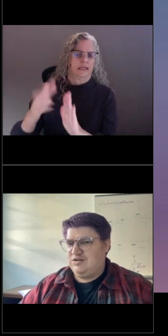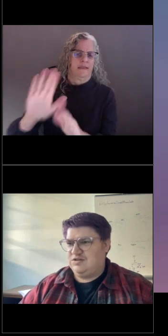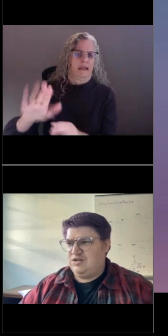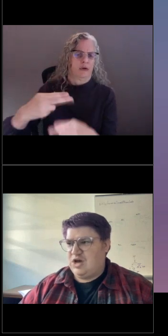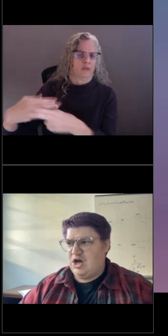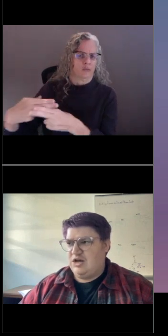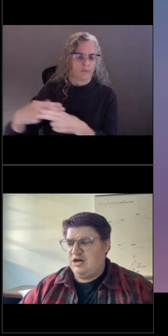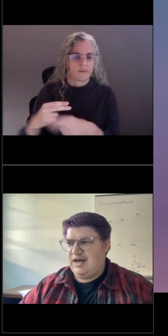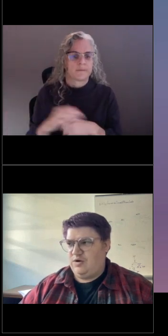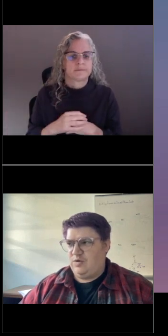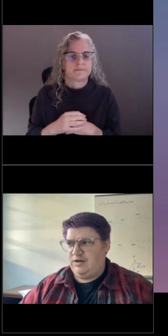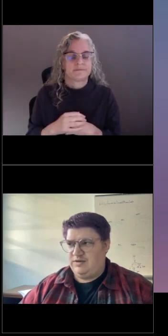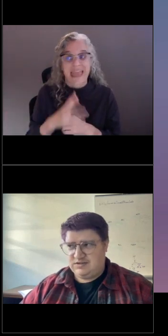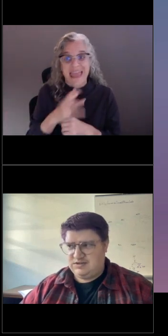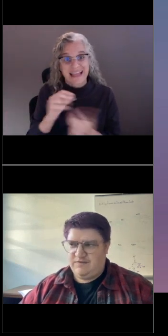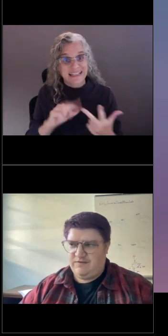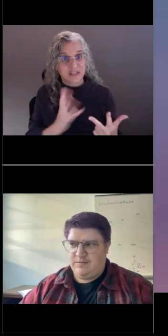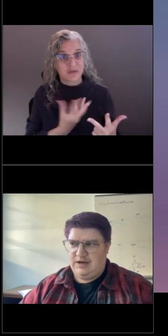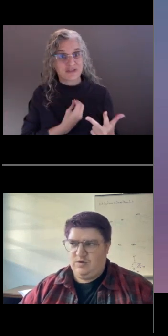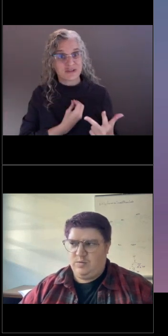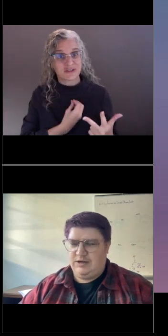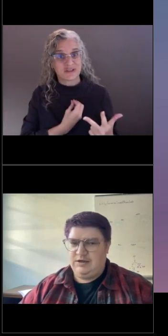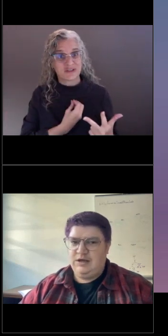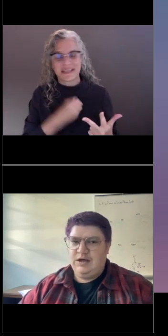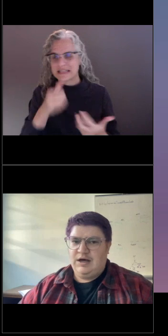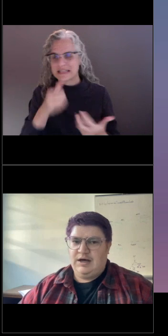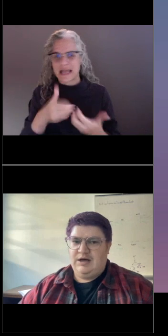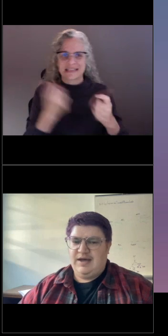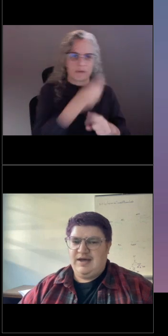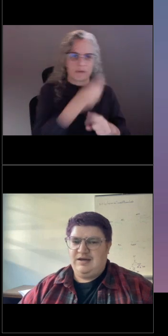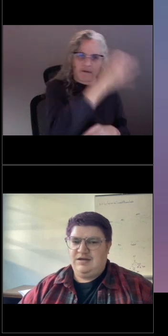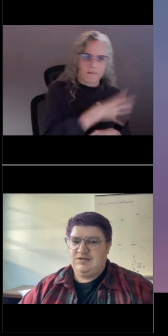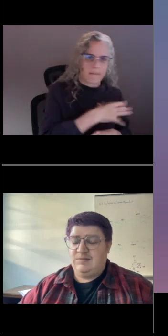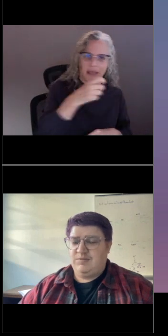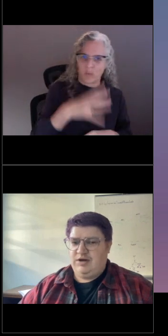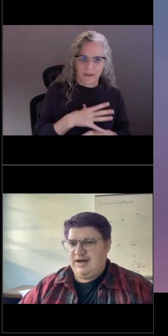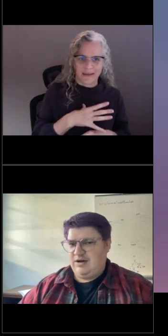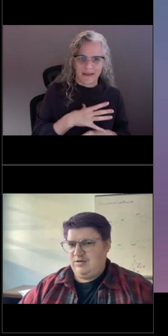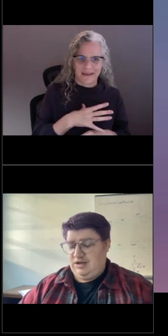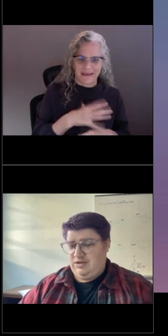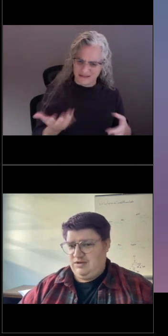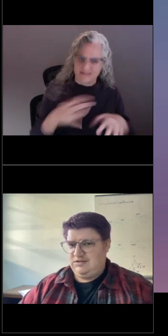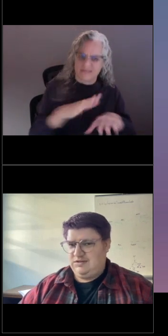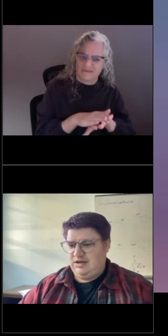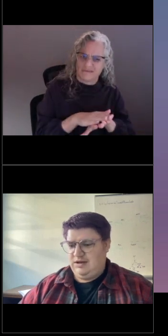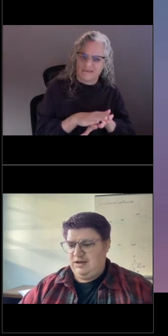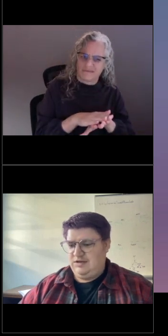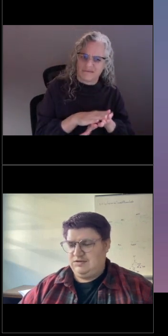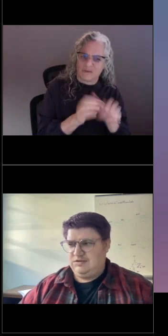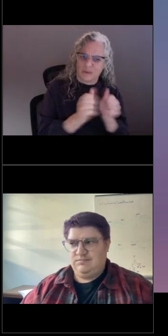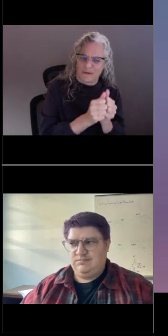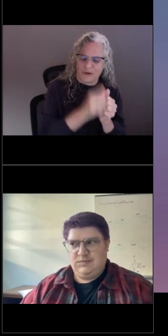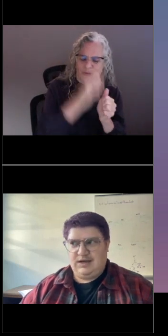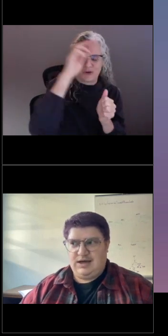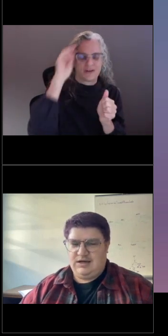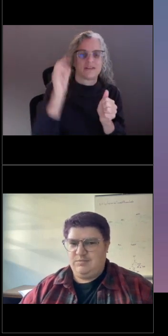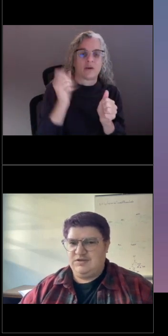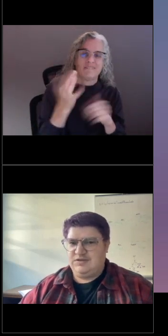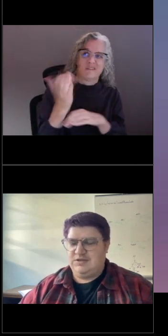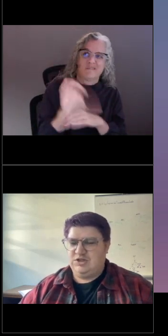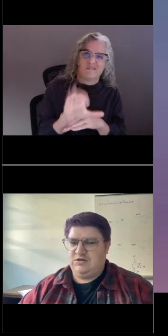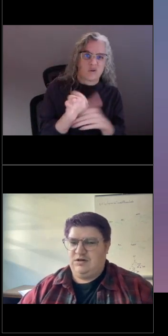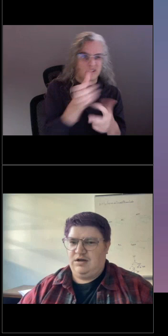transgender is not a category that's separate from man or woman, and separating it out like this is,